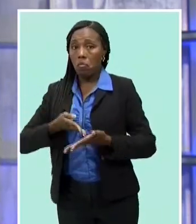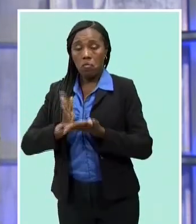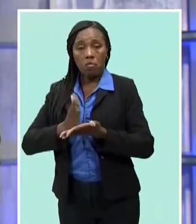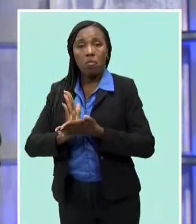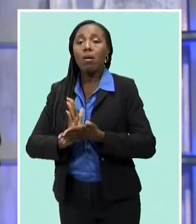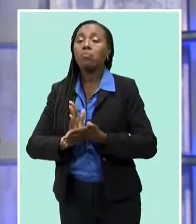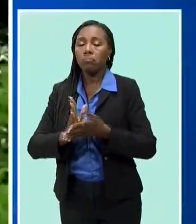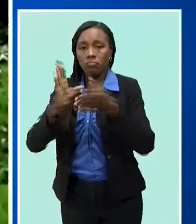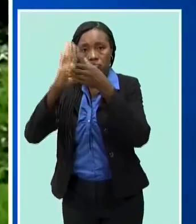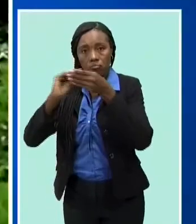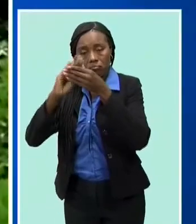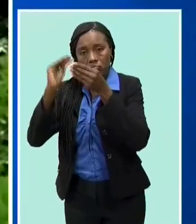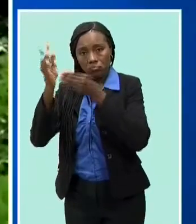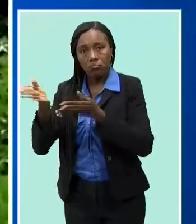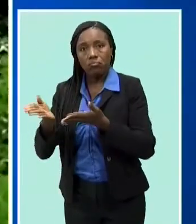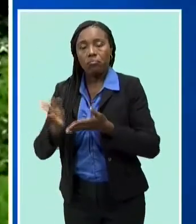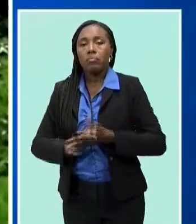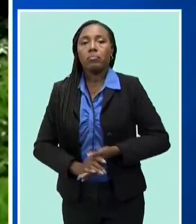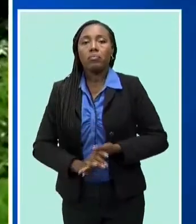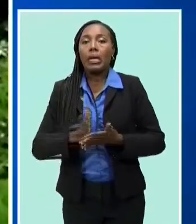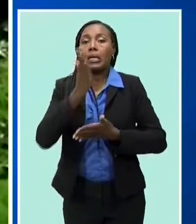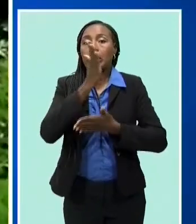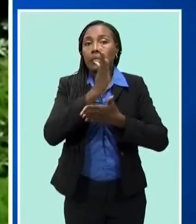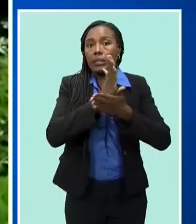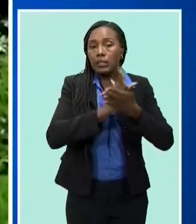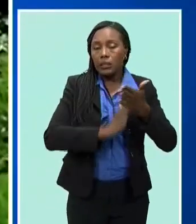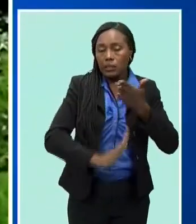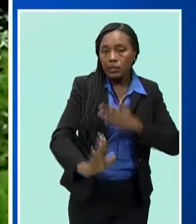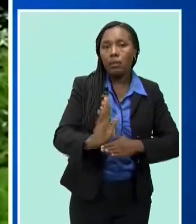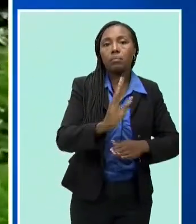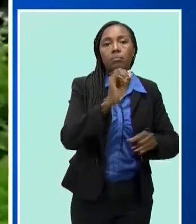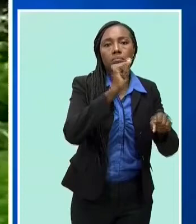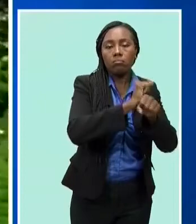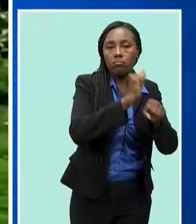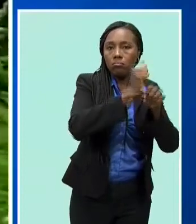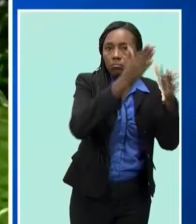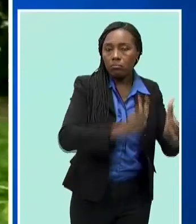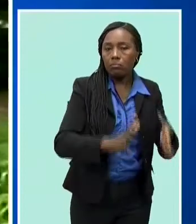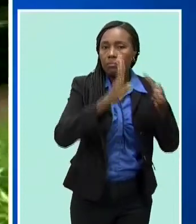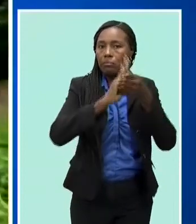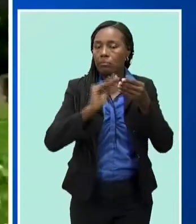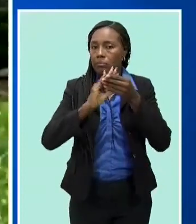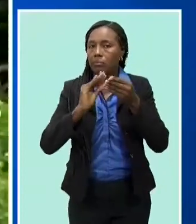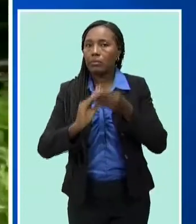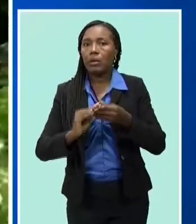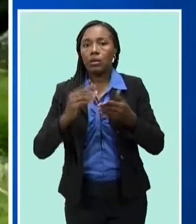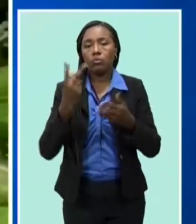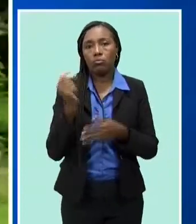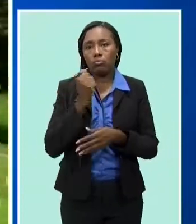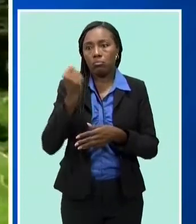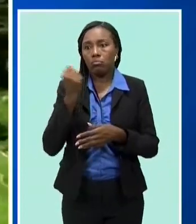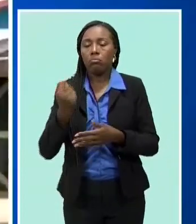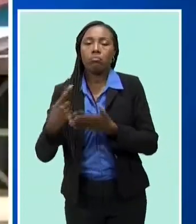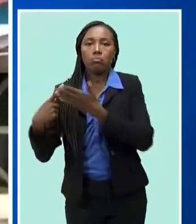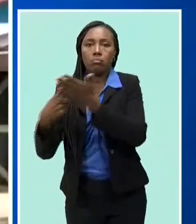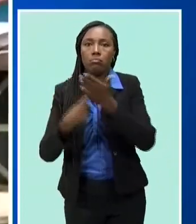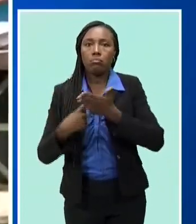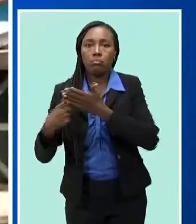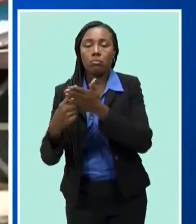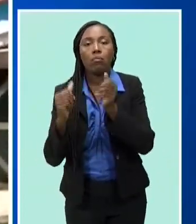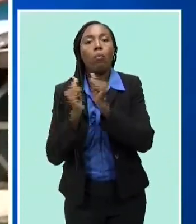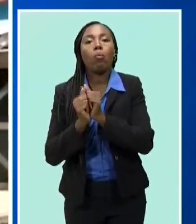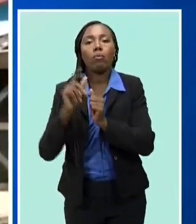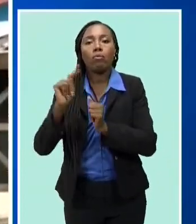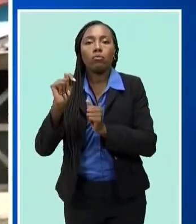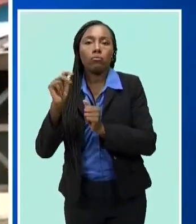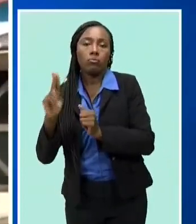workers. Some members of staff of the Boys Training Center held discussions on Tuesday with their trade union, the